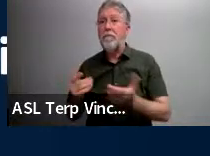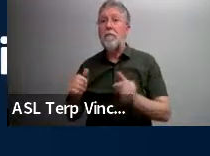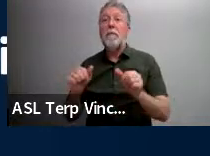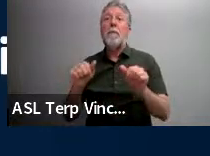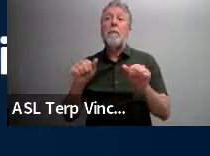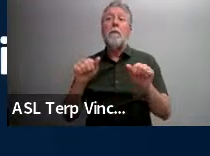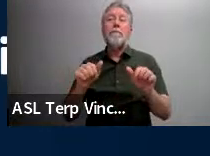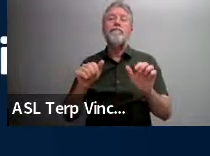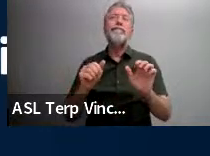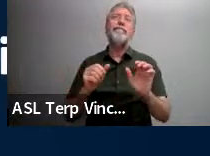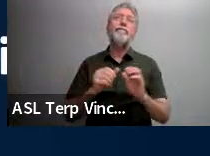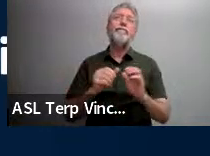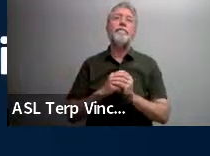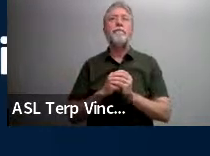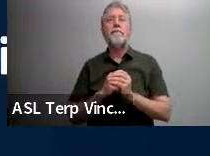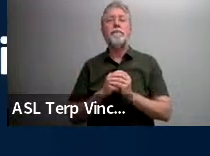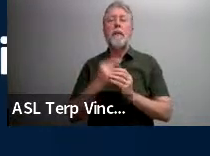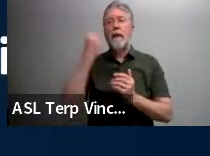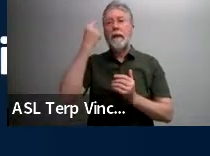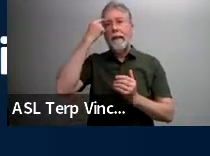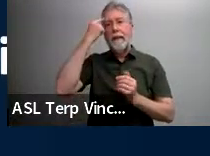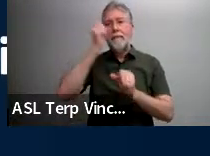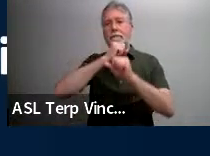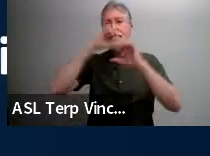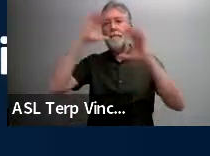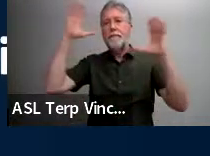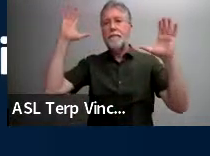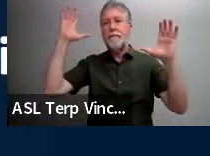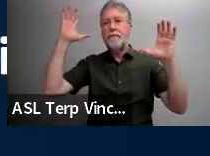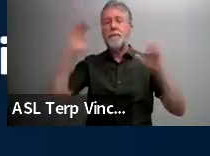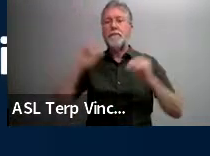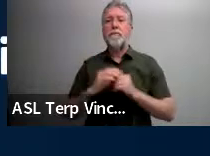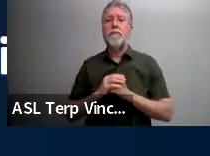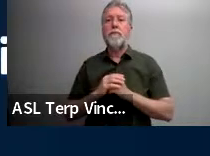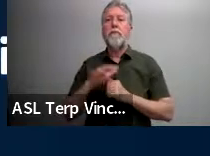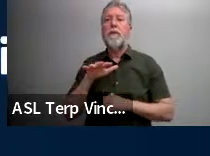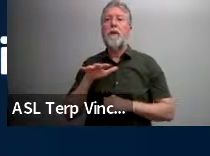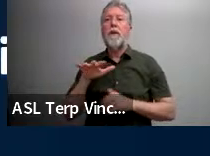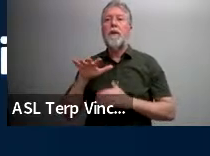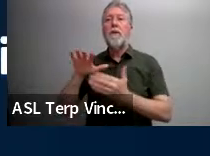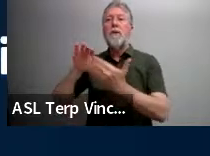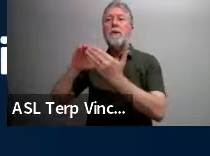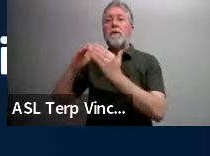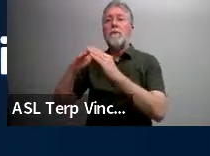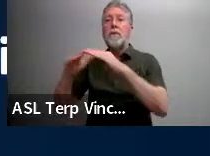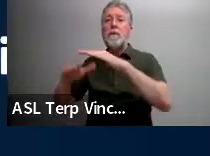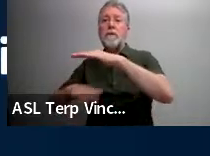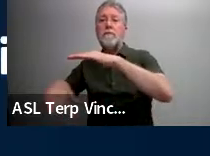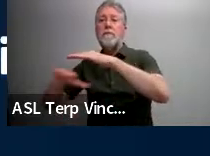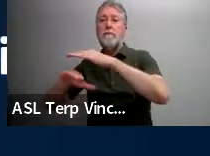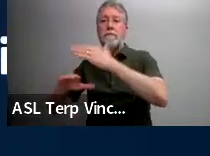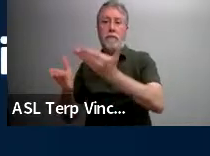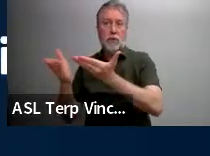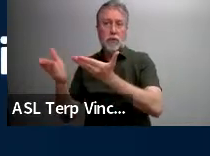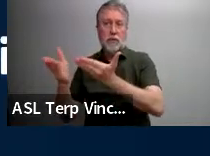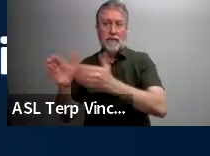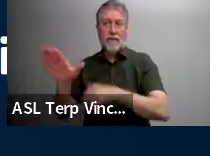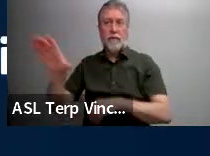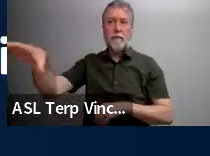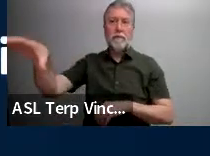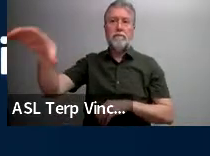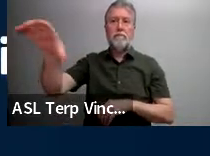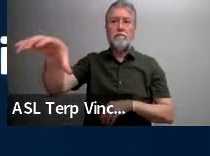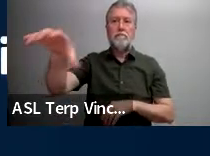you think about the context of home and community-based services, for example, if